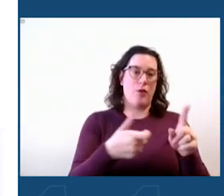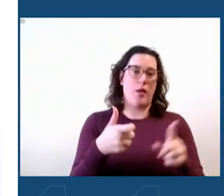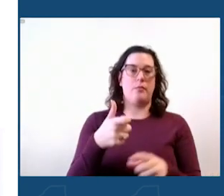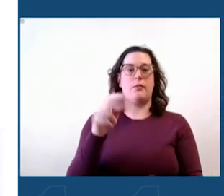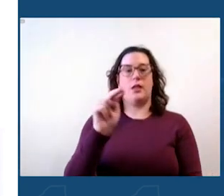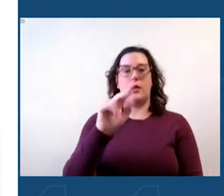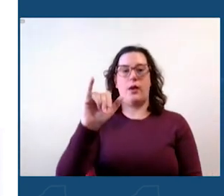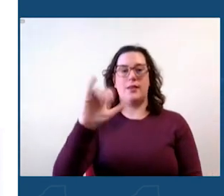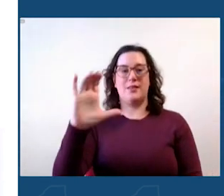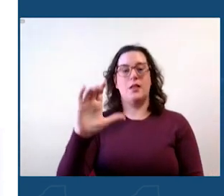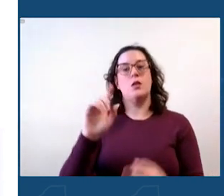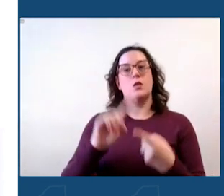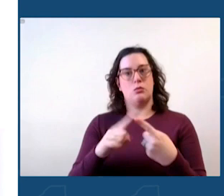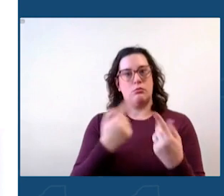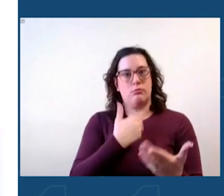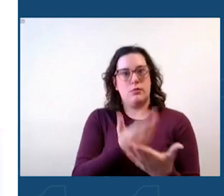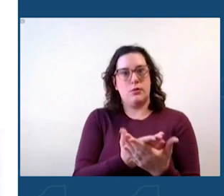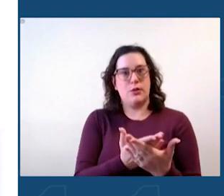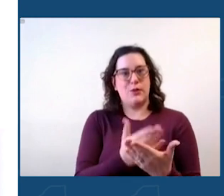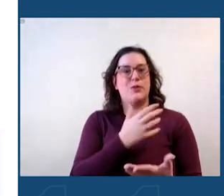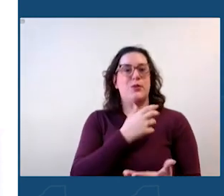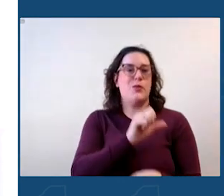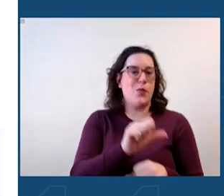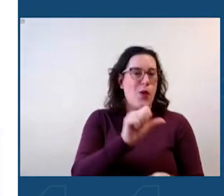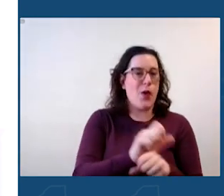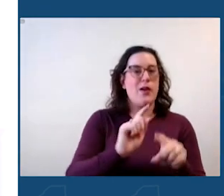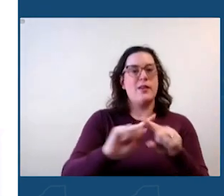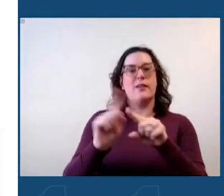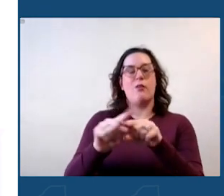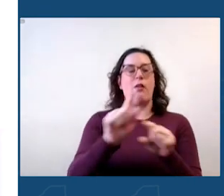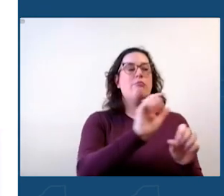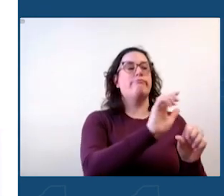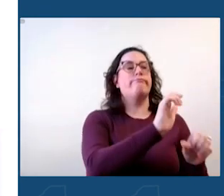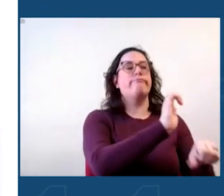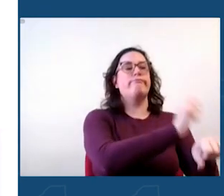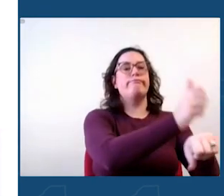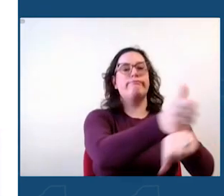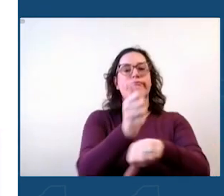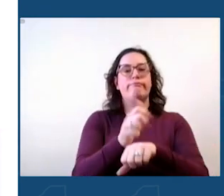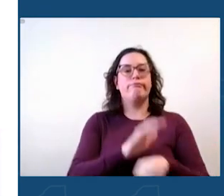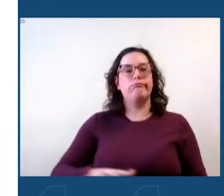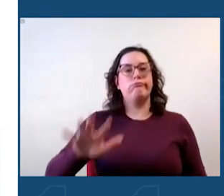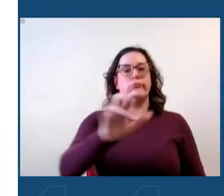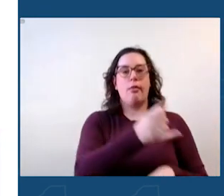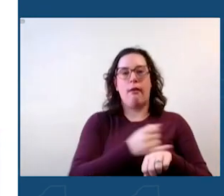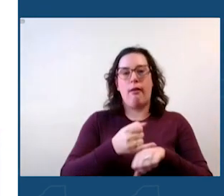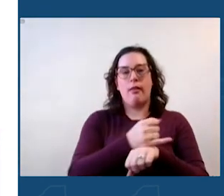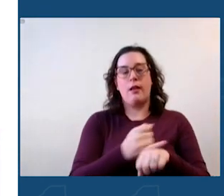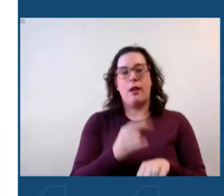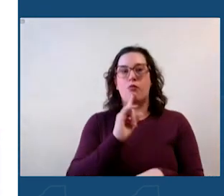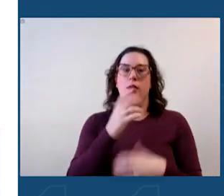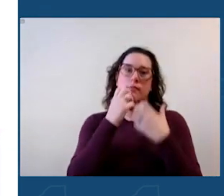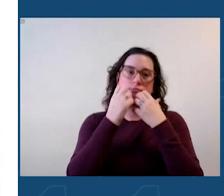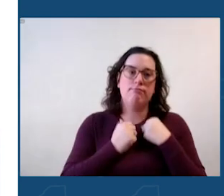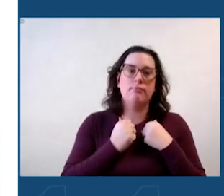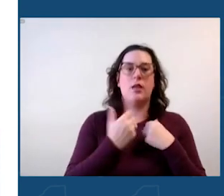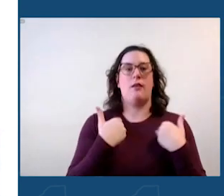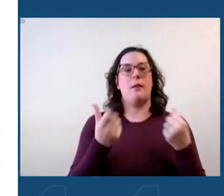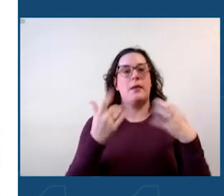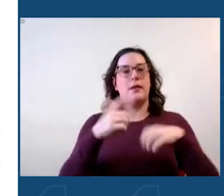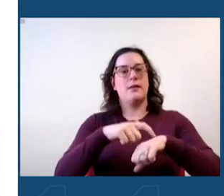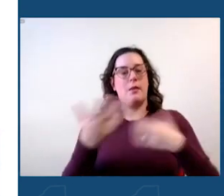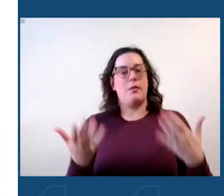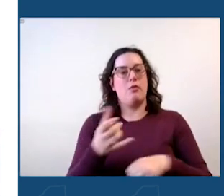get to work and to other destinations across Long Island. I am passionate about Long Island. I've been spending a lot of time on Long Island for the past